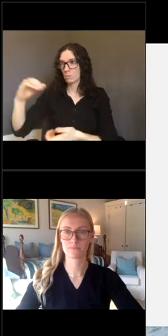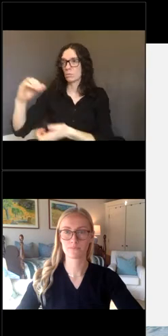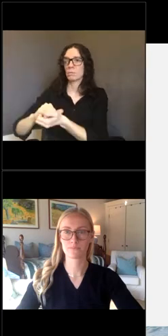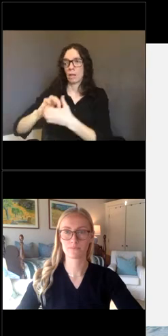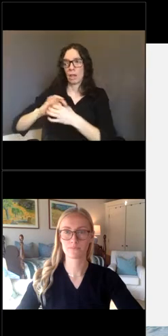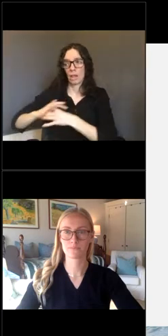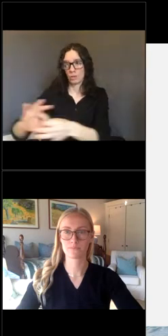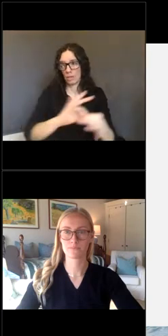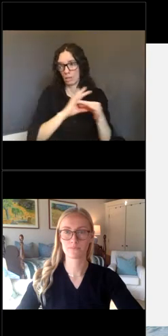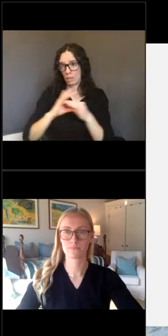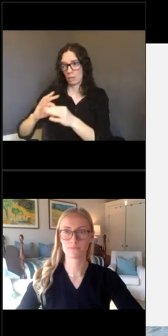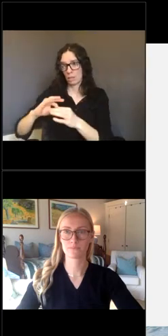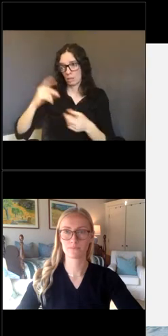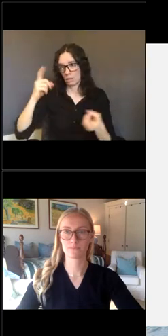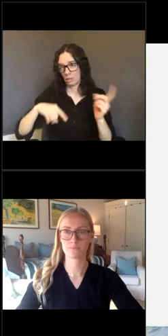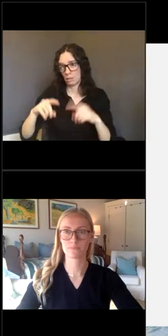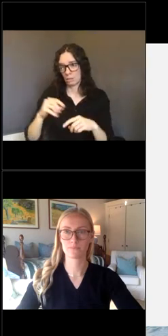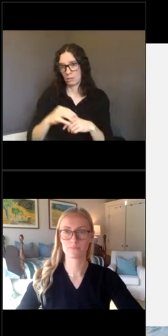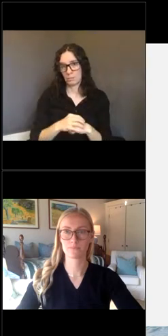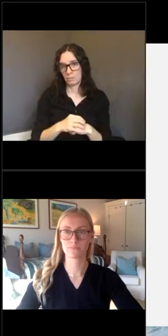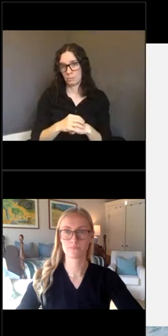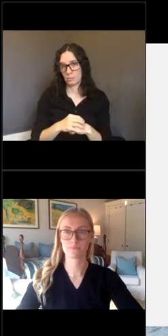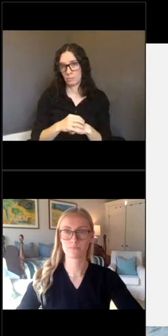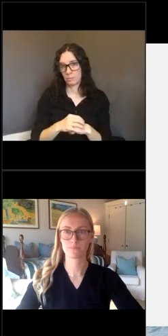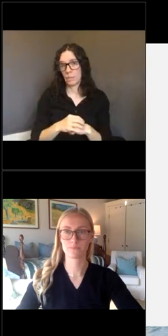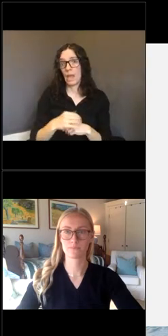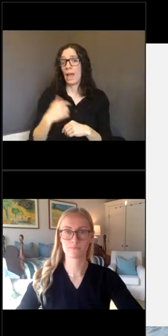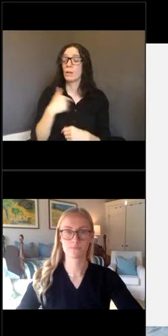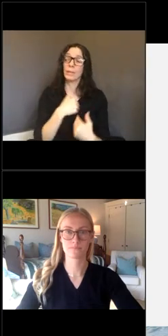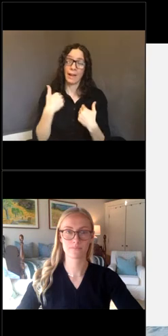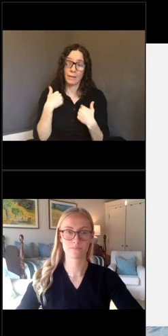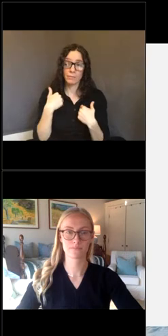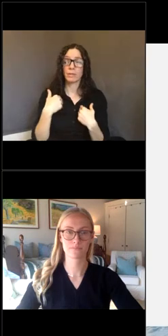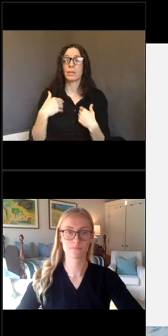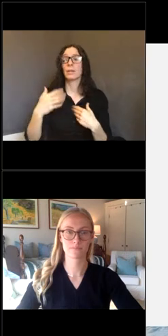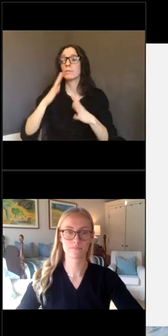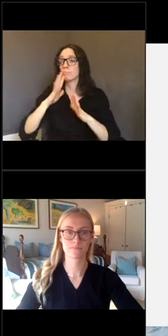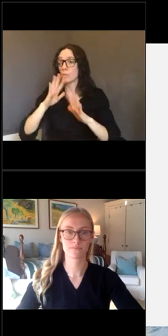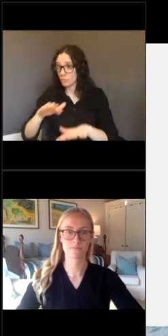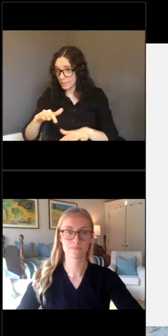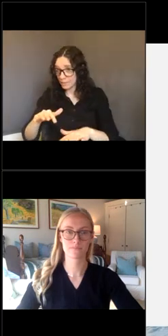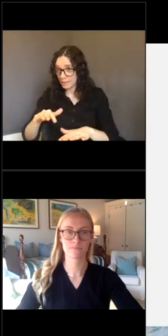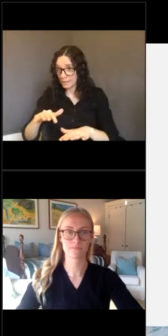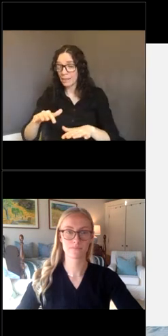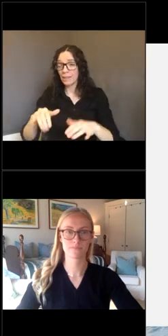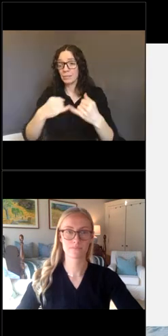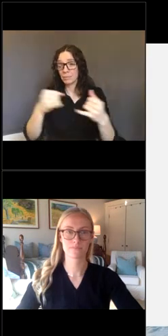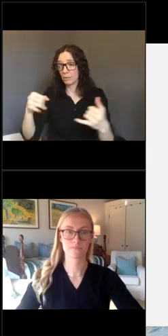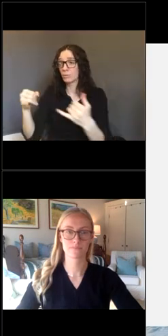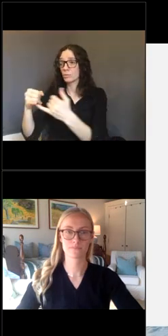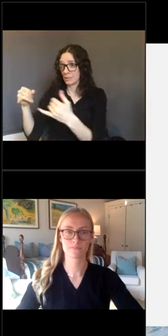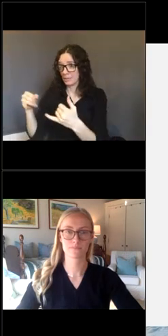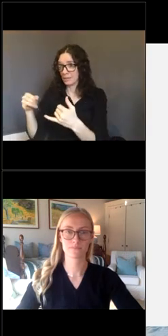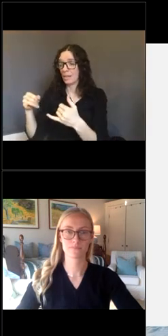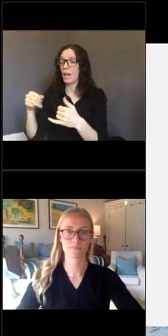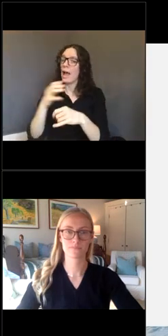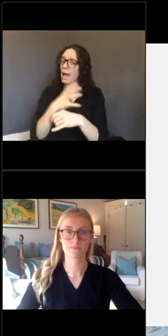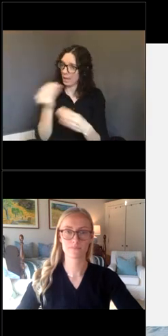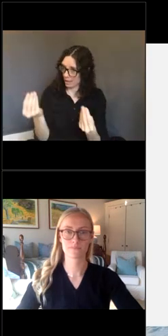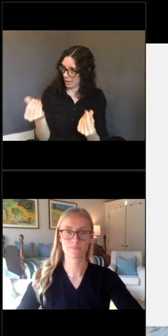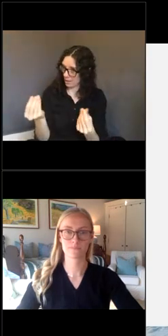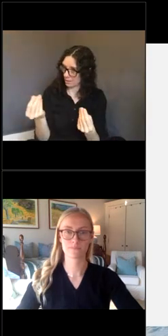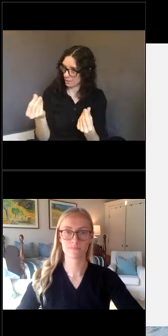between boundaries on the marine side, and we have boundaries inland, because some of